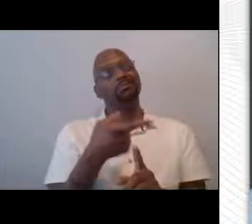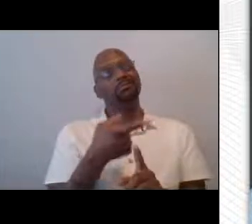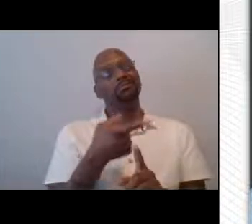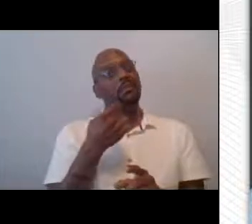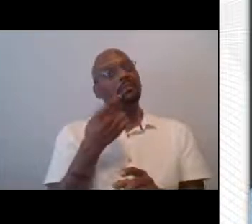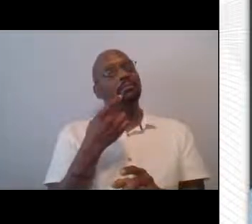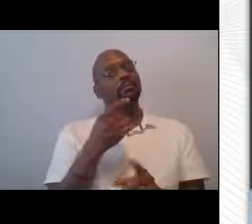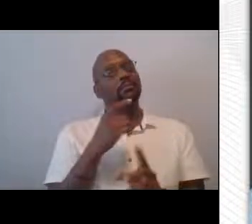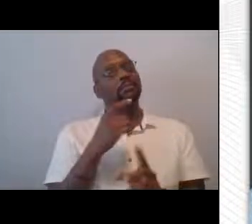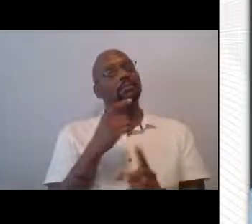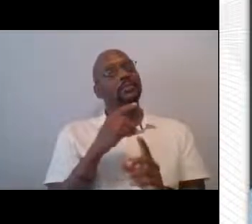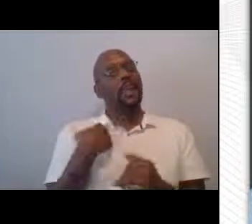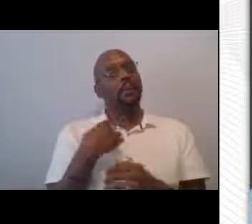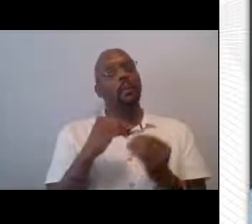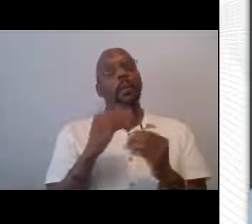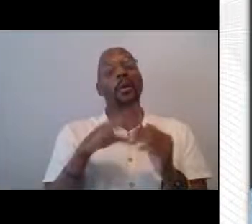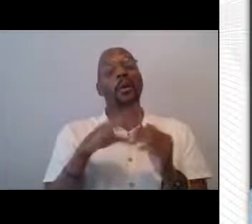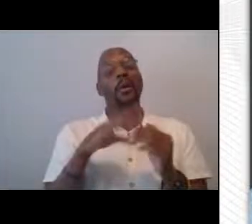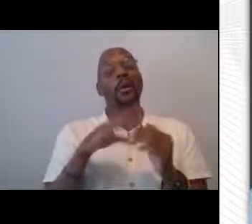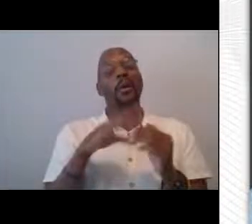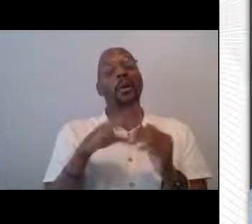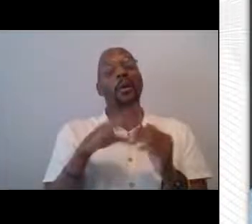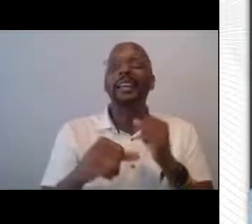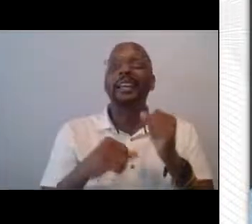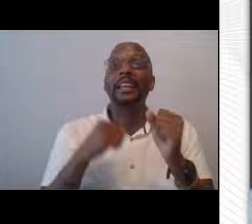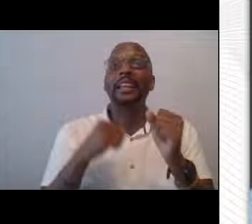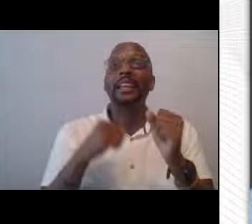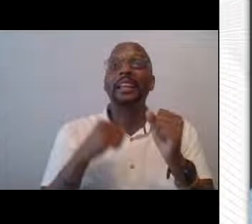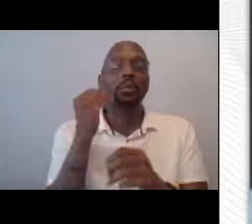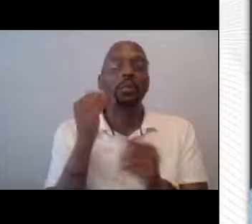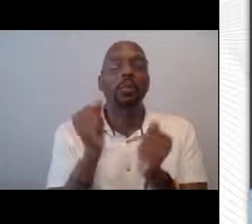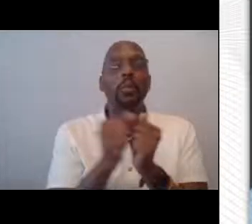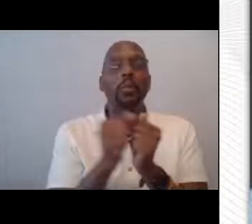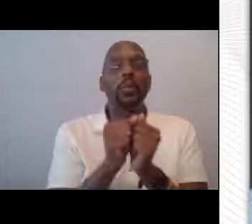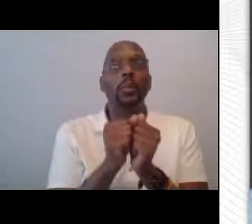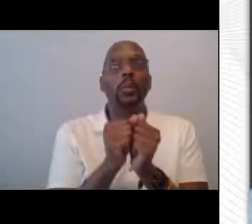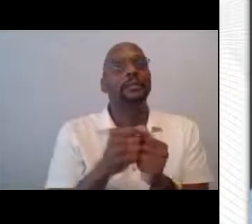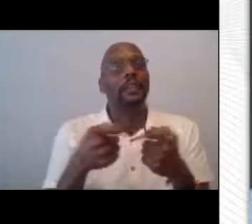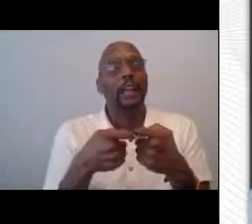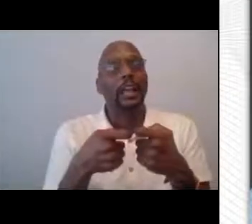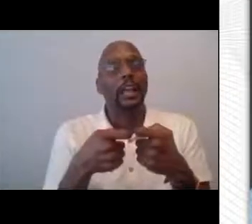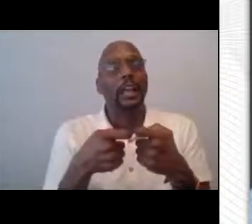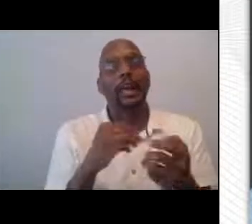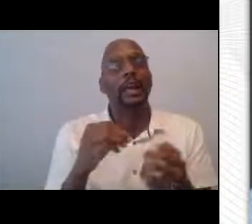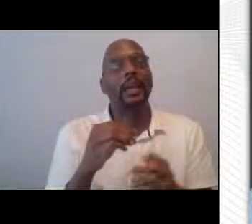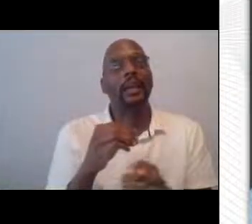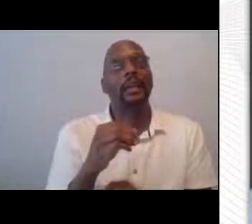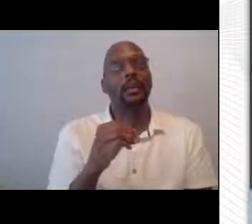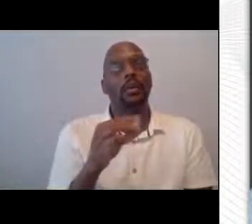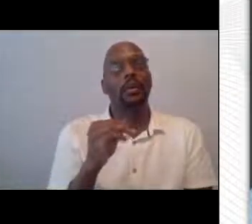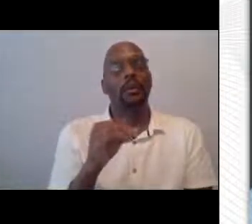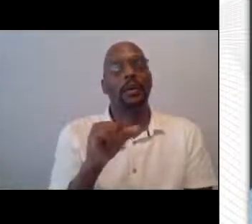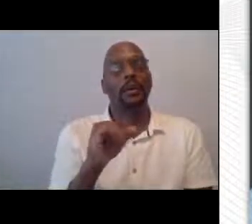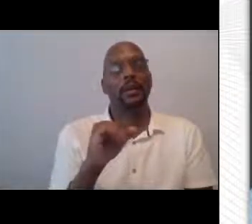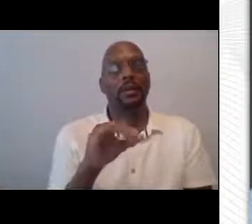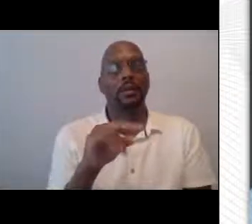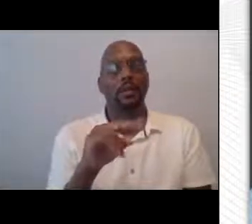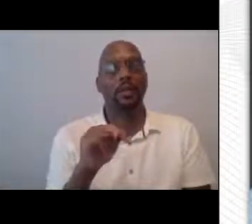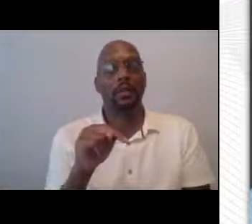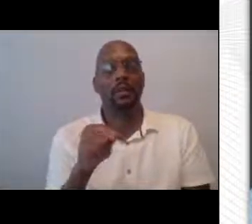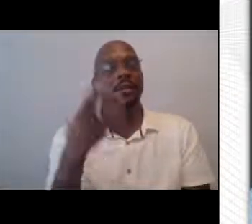of experience in the zero emission vehicles and policy field. He was previously Deputy Director of Trucks